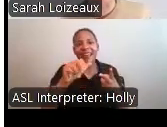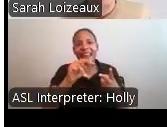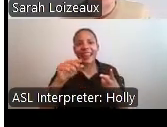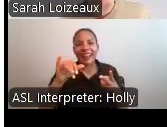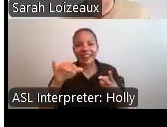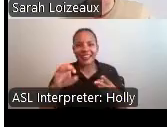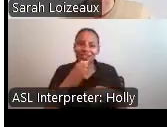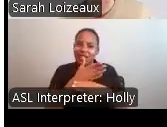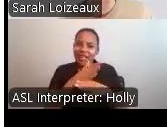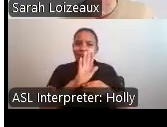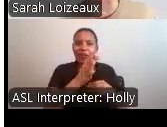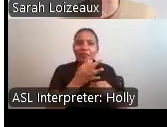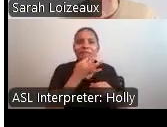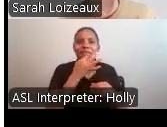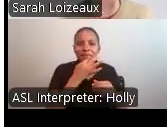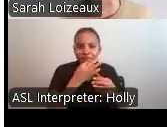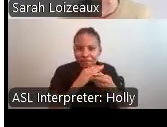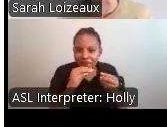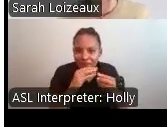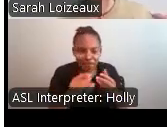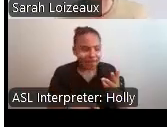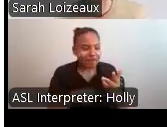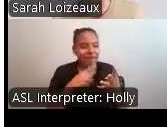and obviously David and